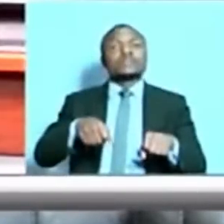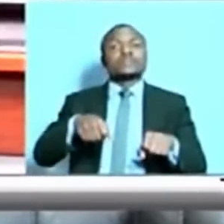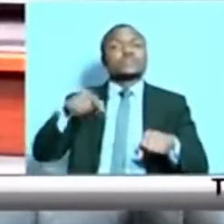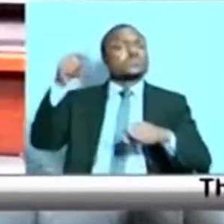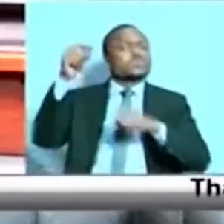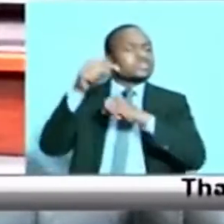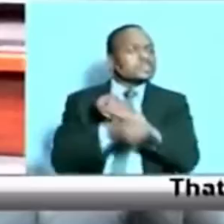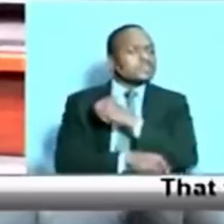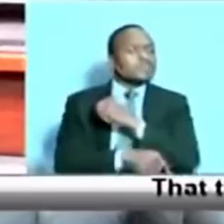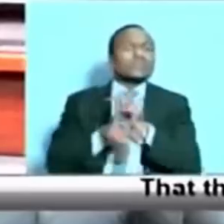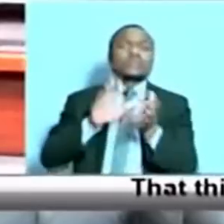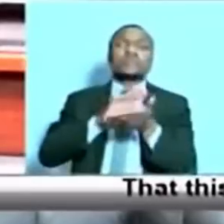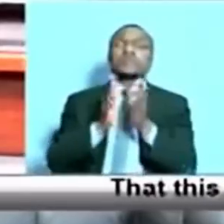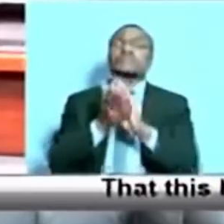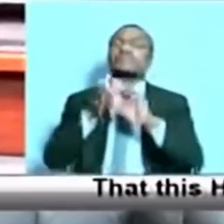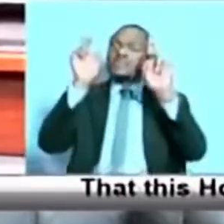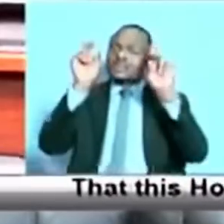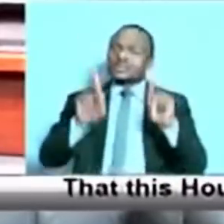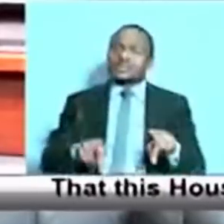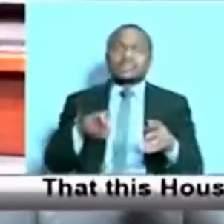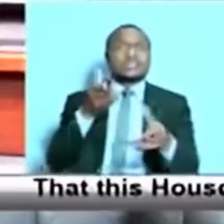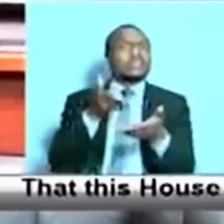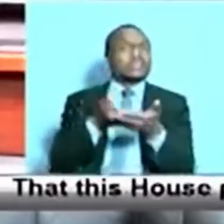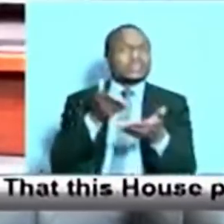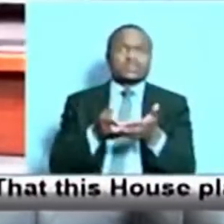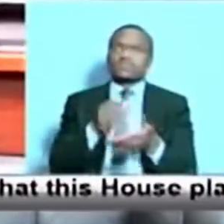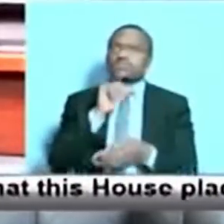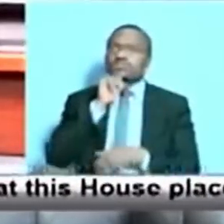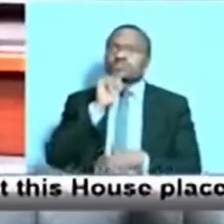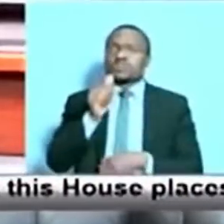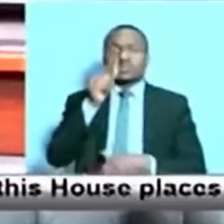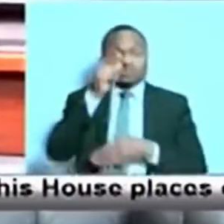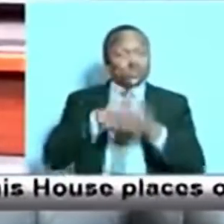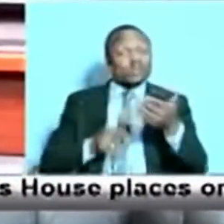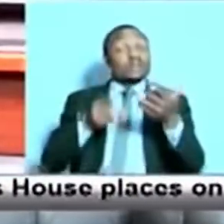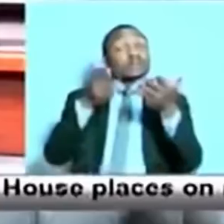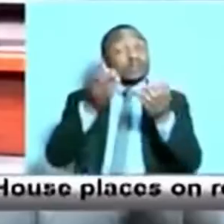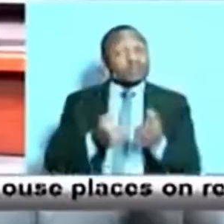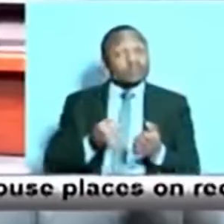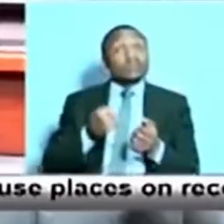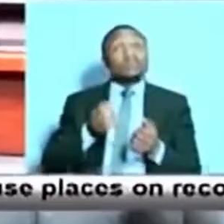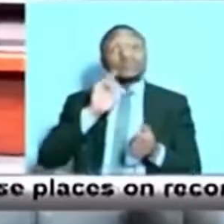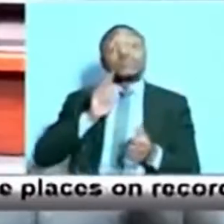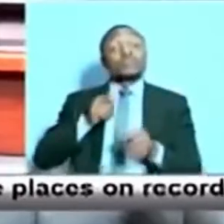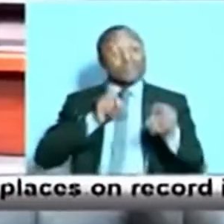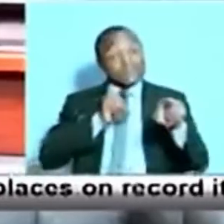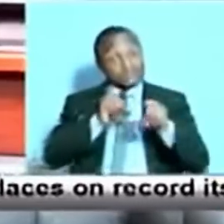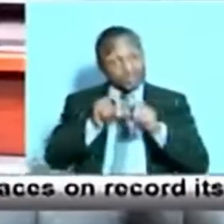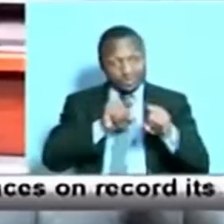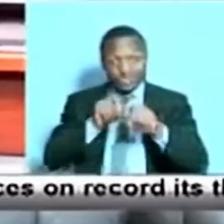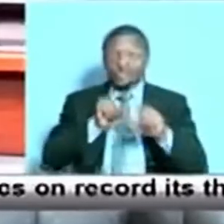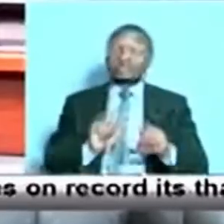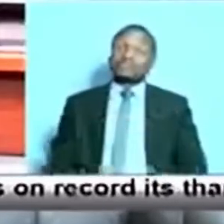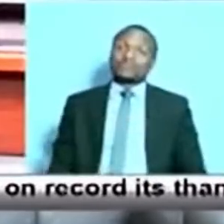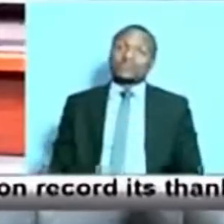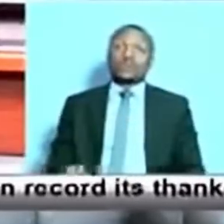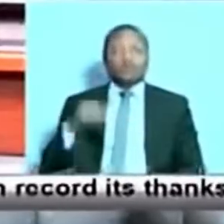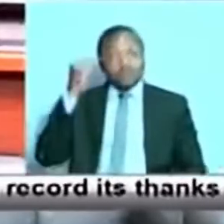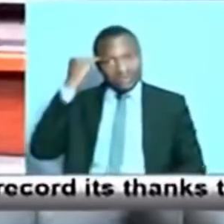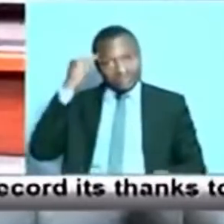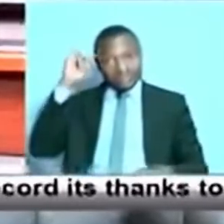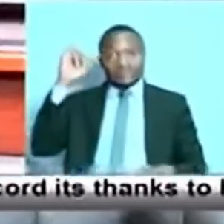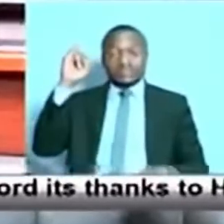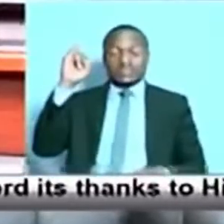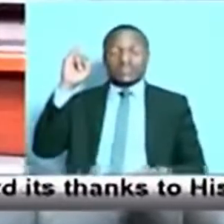become personal. And this is not what we ought to be. We need to compete, Madam Speaker, on